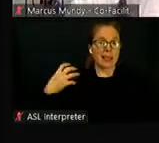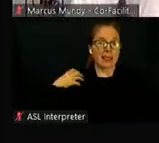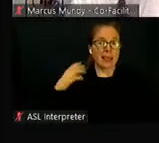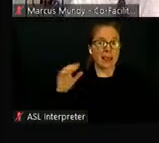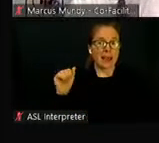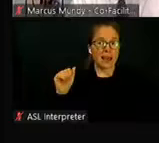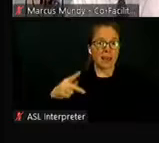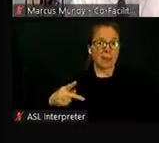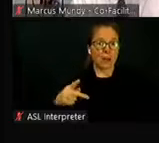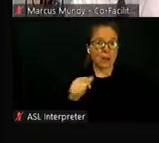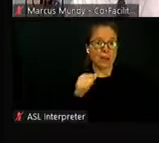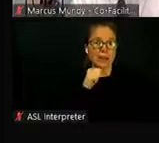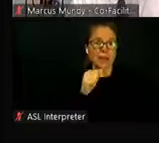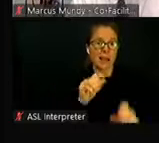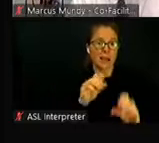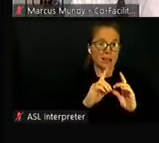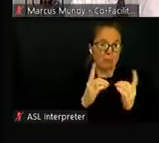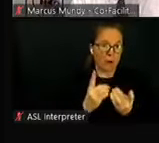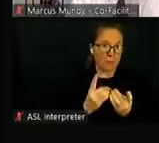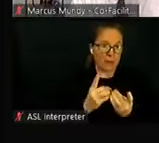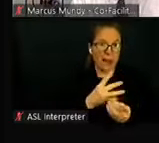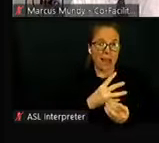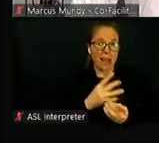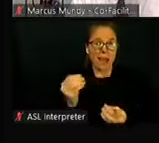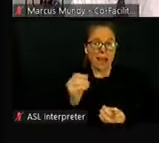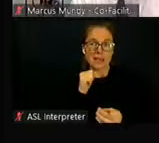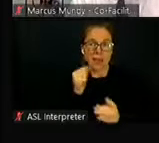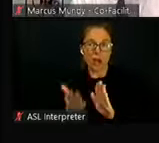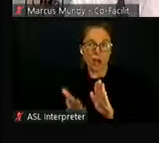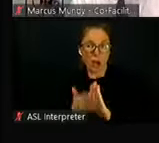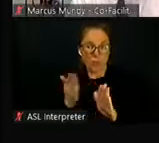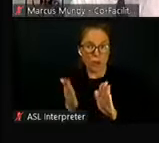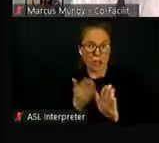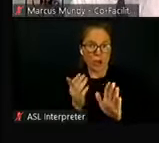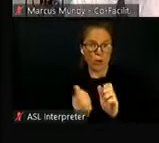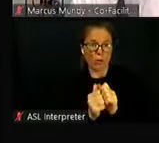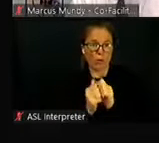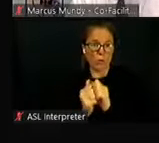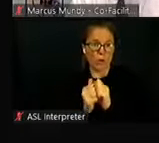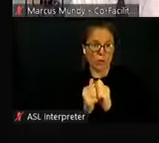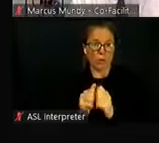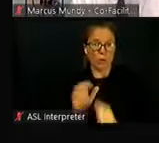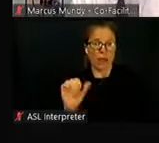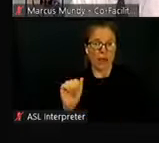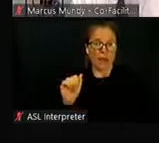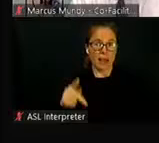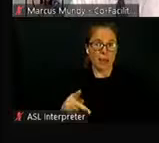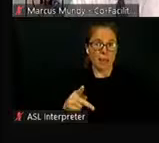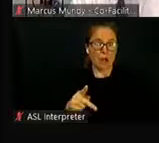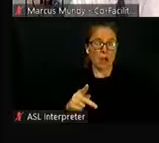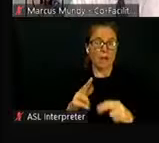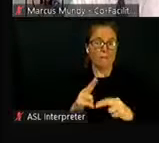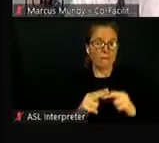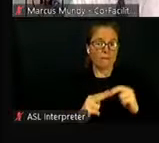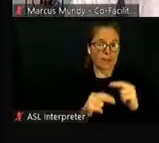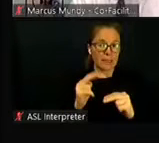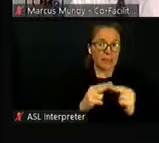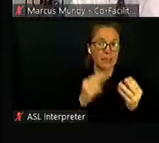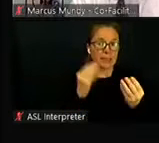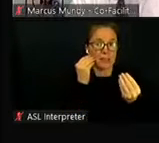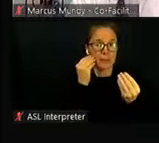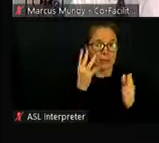non-operating section all together. So starting with the capital, we have our capital facilities, capital information